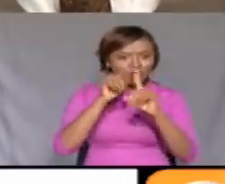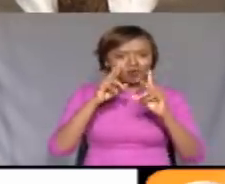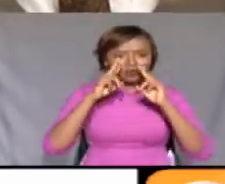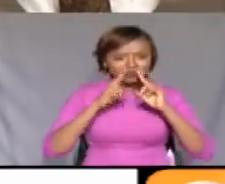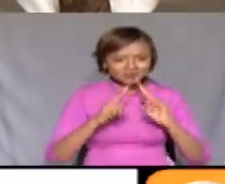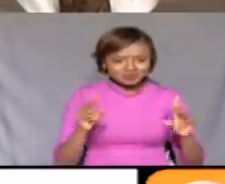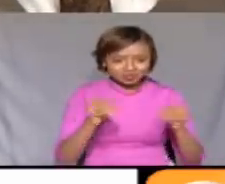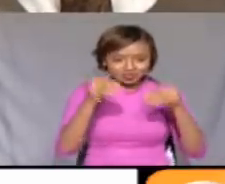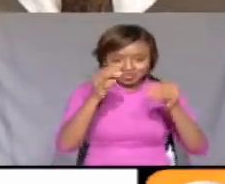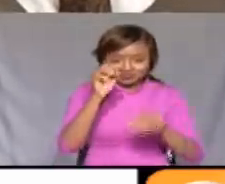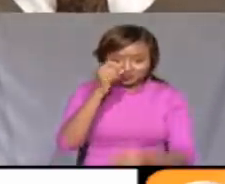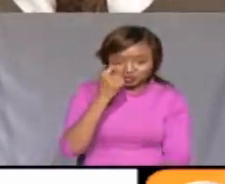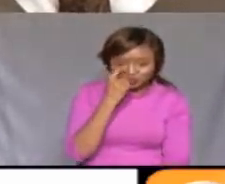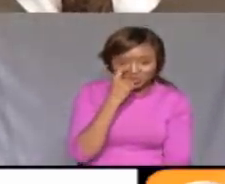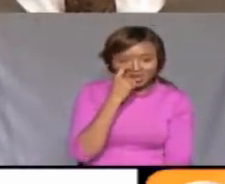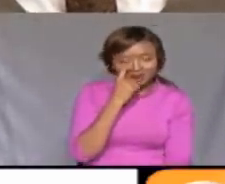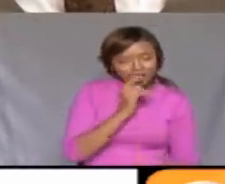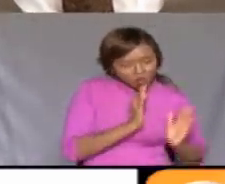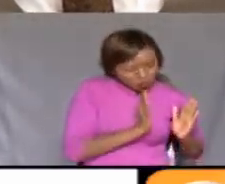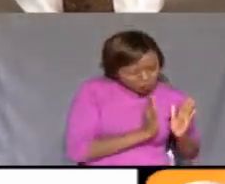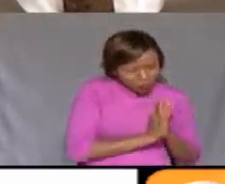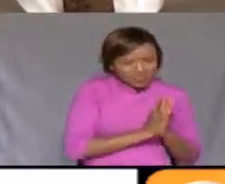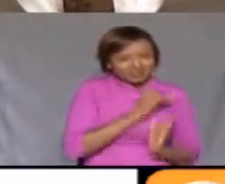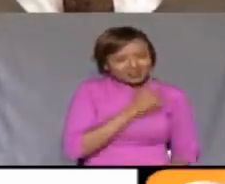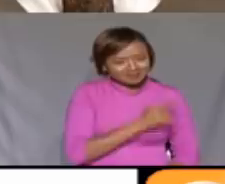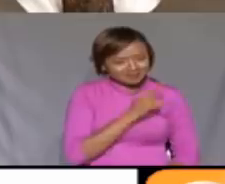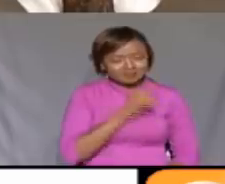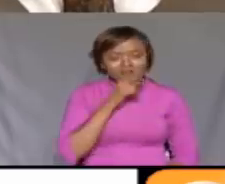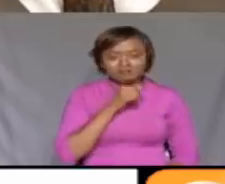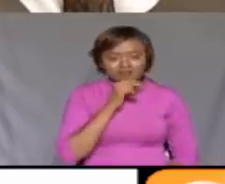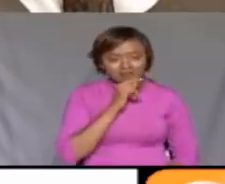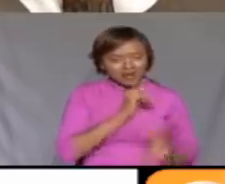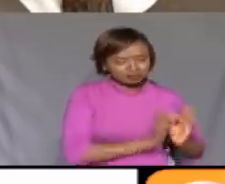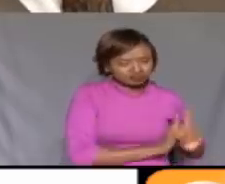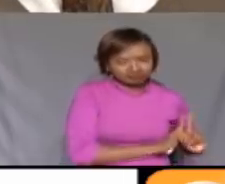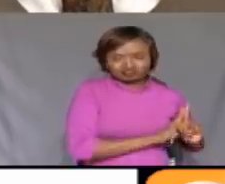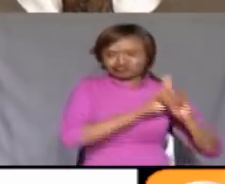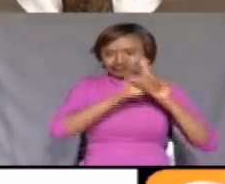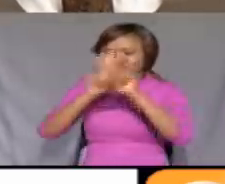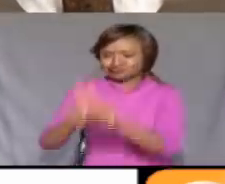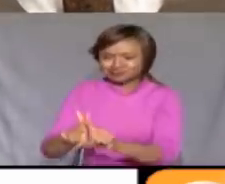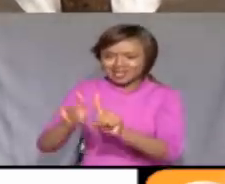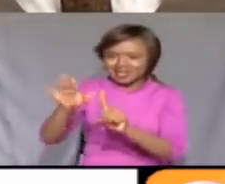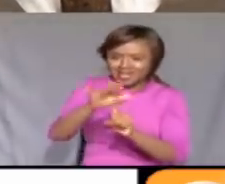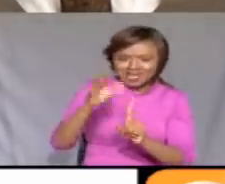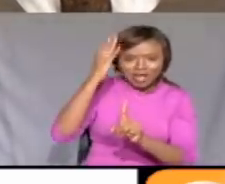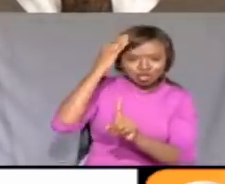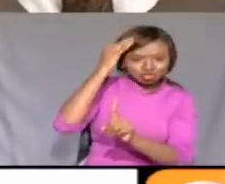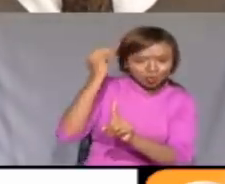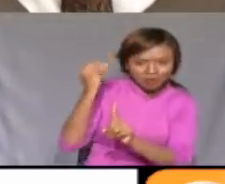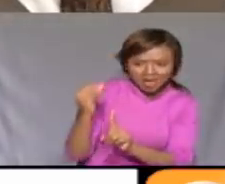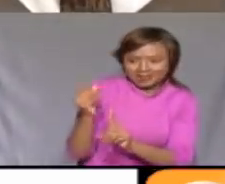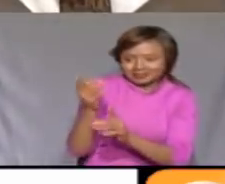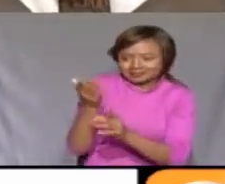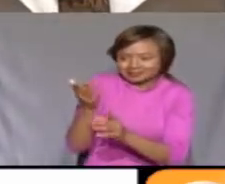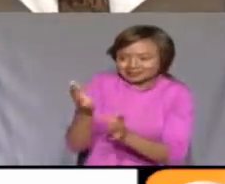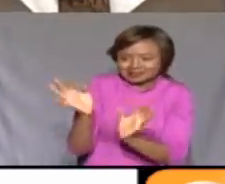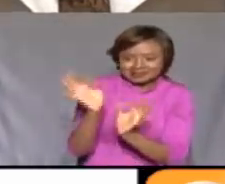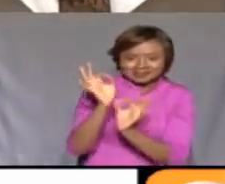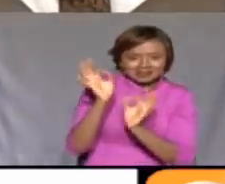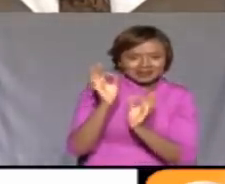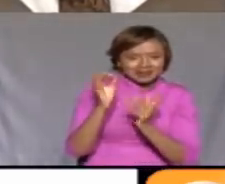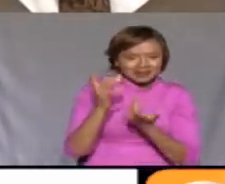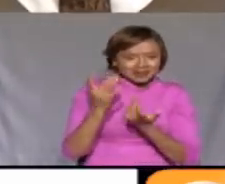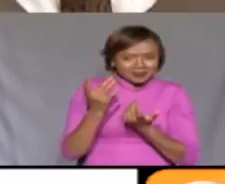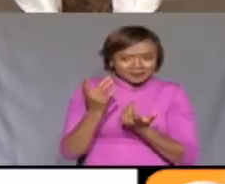in Sudan. Together with Johnson Barasa, we headed to war-ravaged Somalia. Our taxis